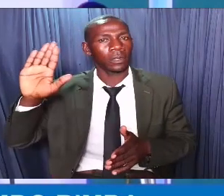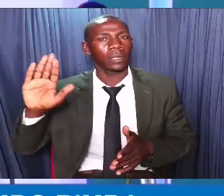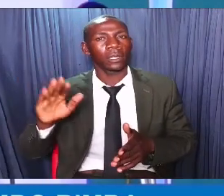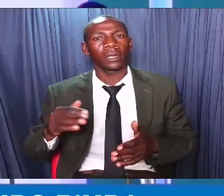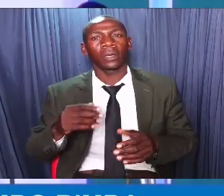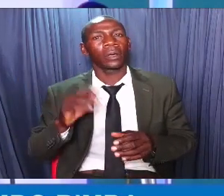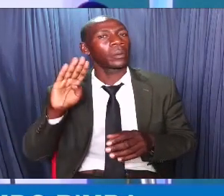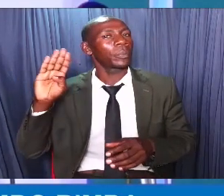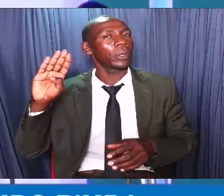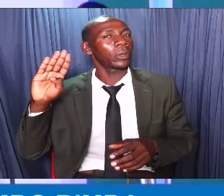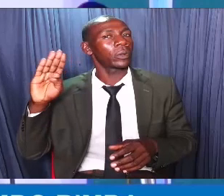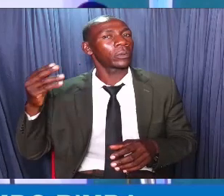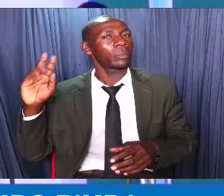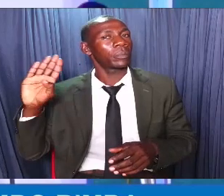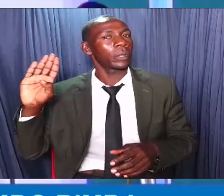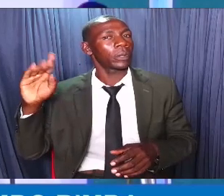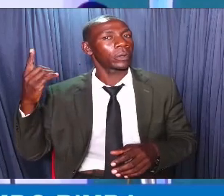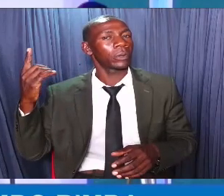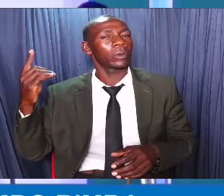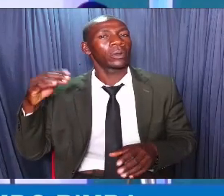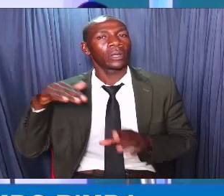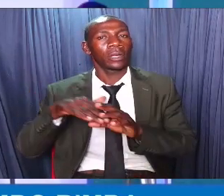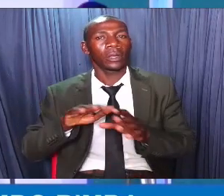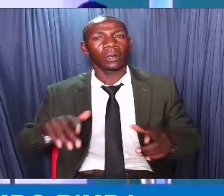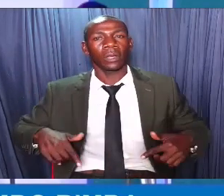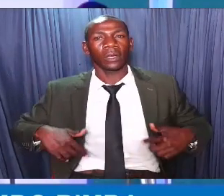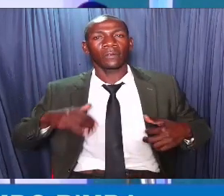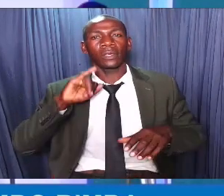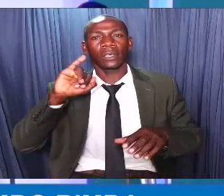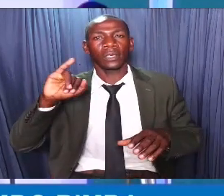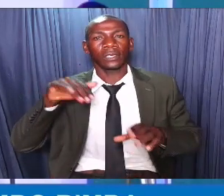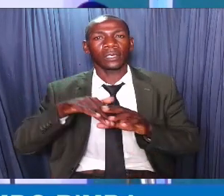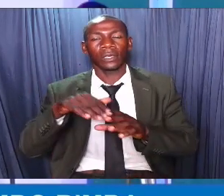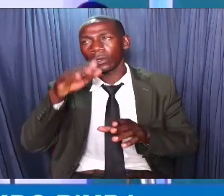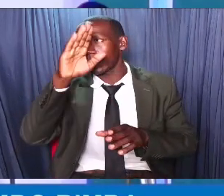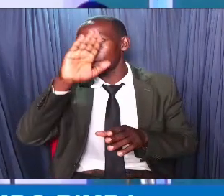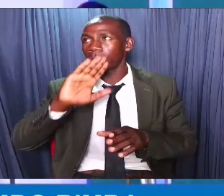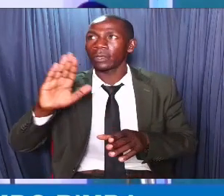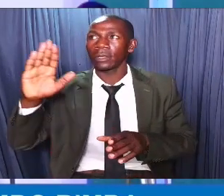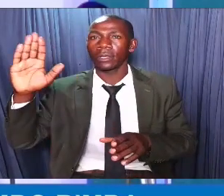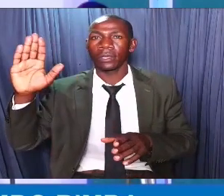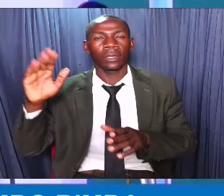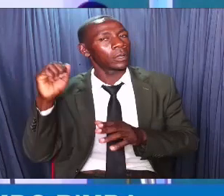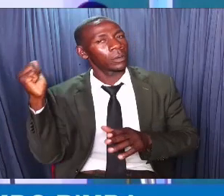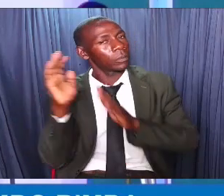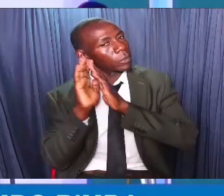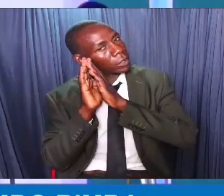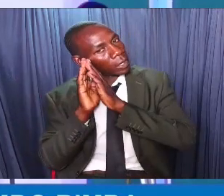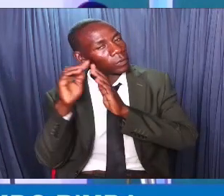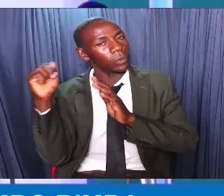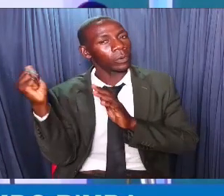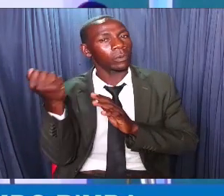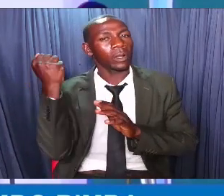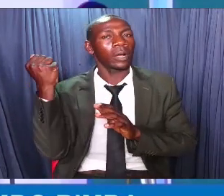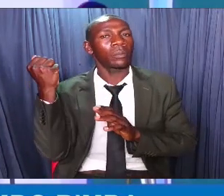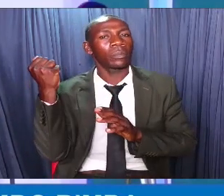una bilioni ngapi. It doesn't matter the billions you own. Maisha yako yako mikononi mwa Mungu. Your life is under the hands of God. Ndio ukilala ukiamsha shukuru Mungu. That's why when you